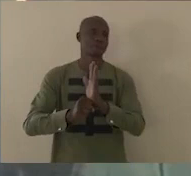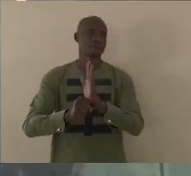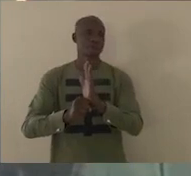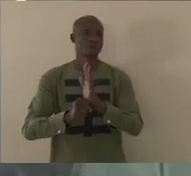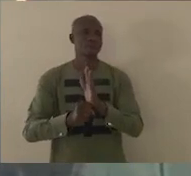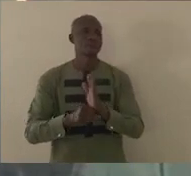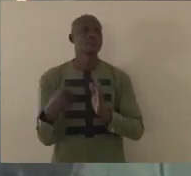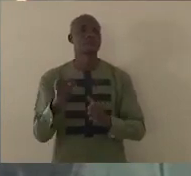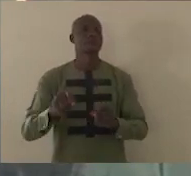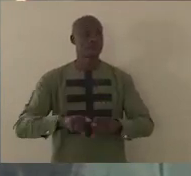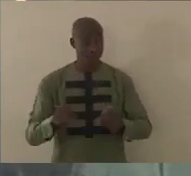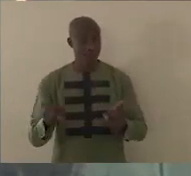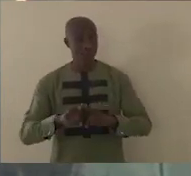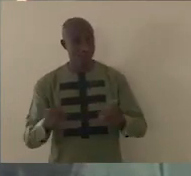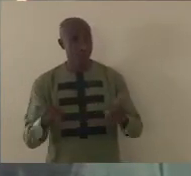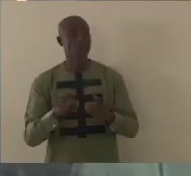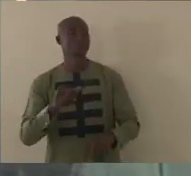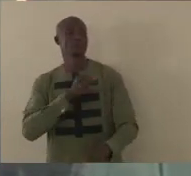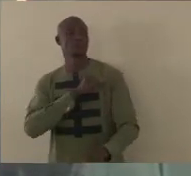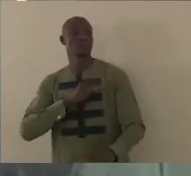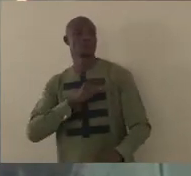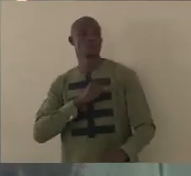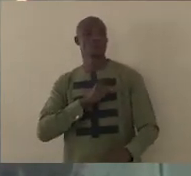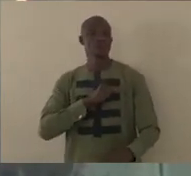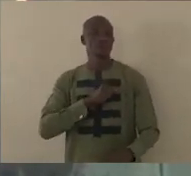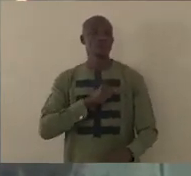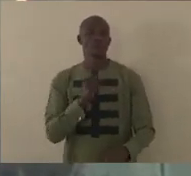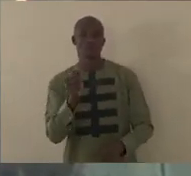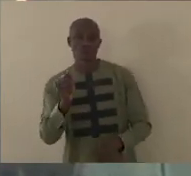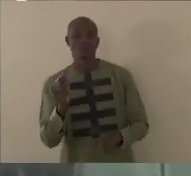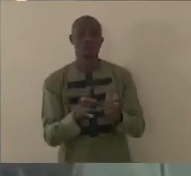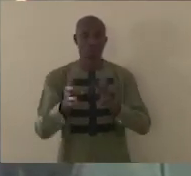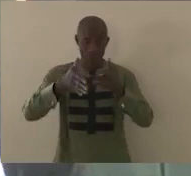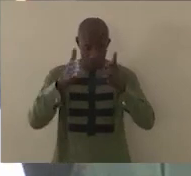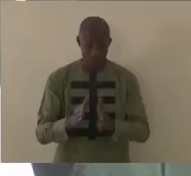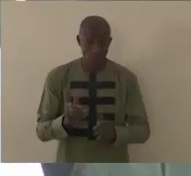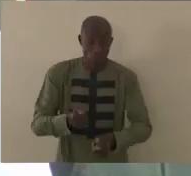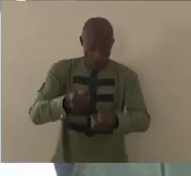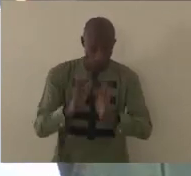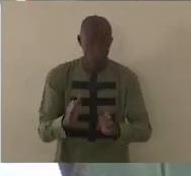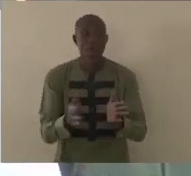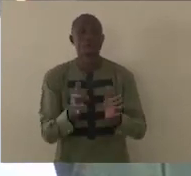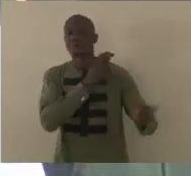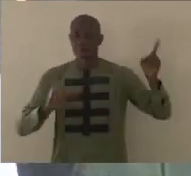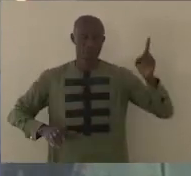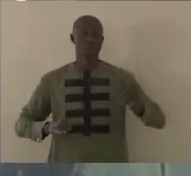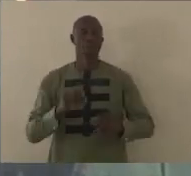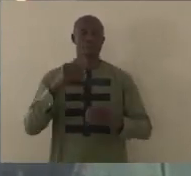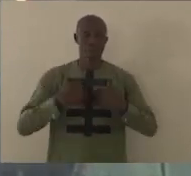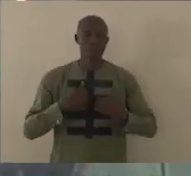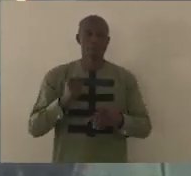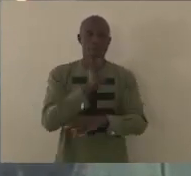the various attributes of a Christian, of a follower of Christ that Christ has established for